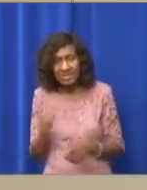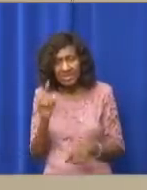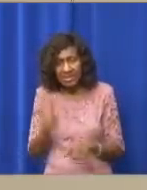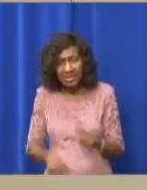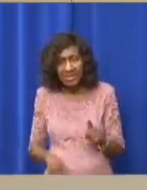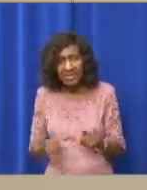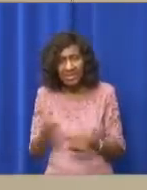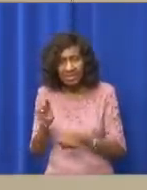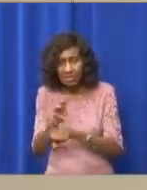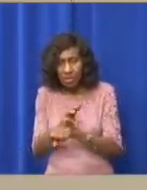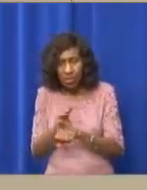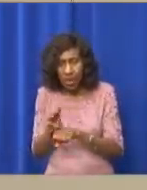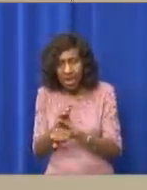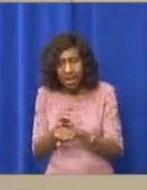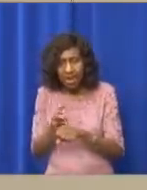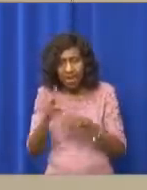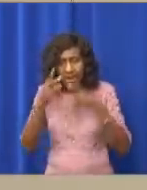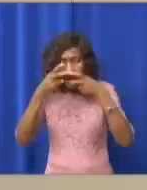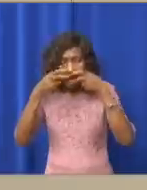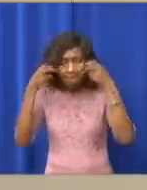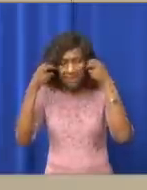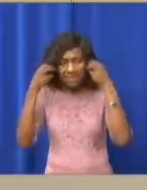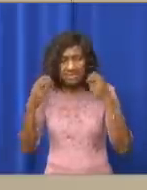wear a mask.